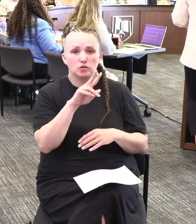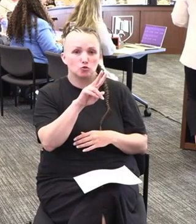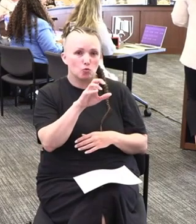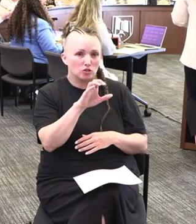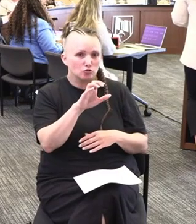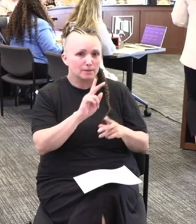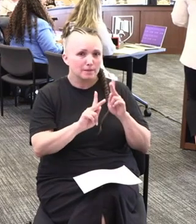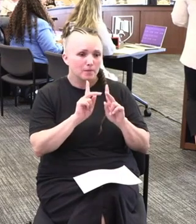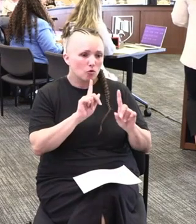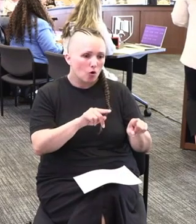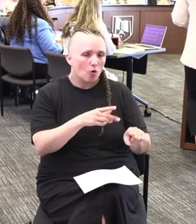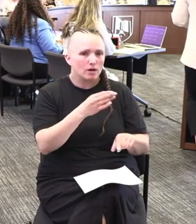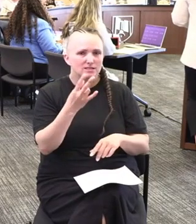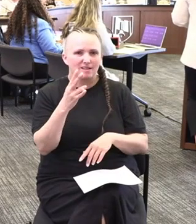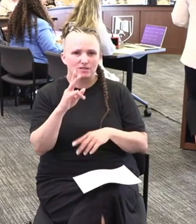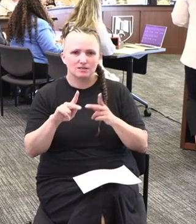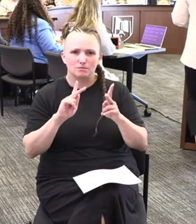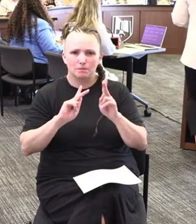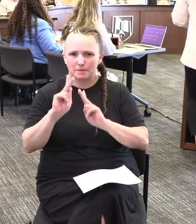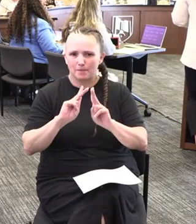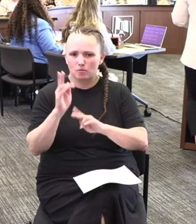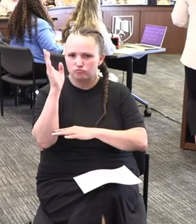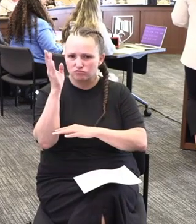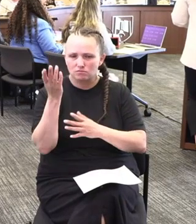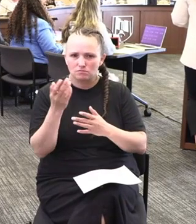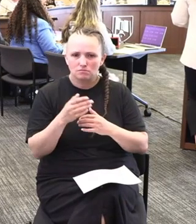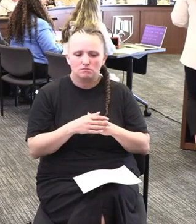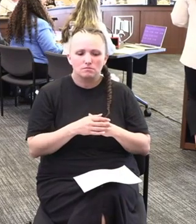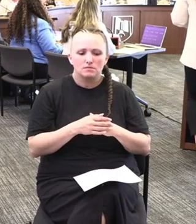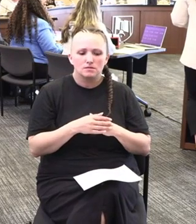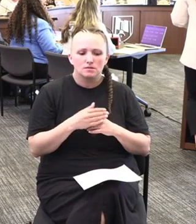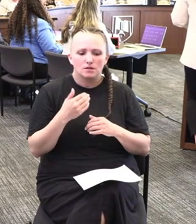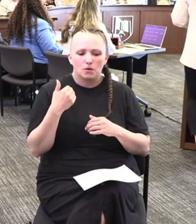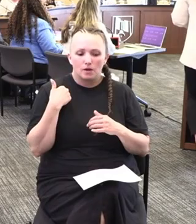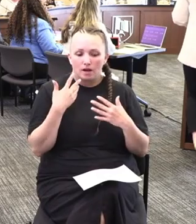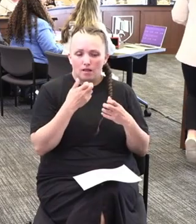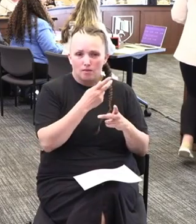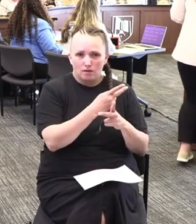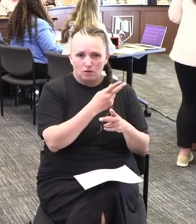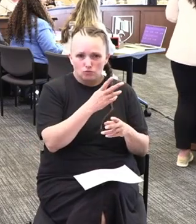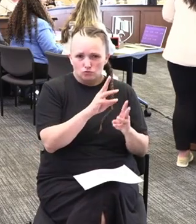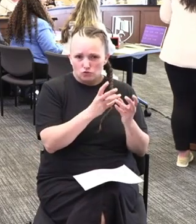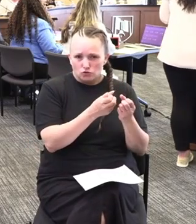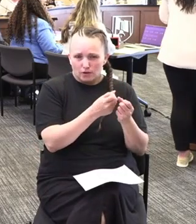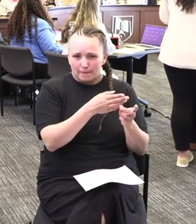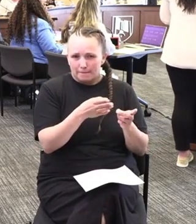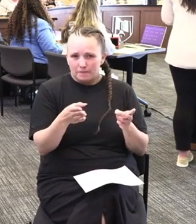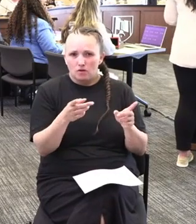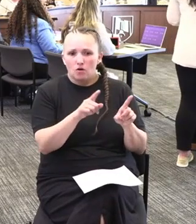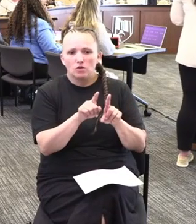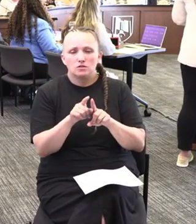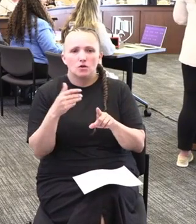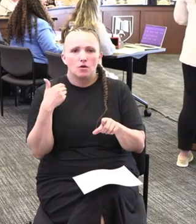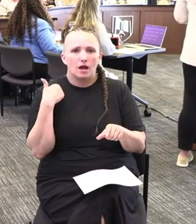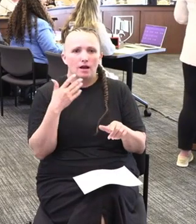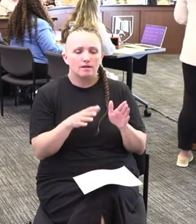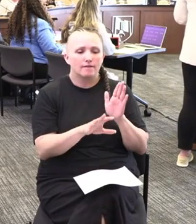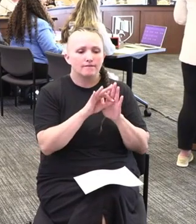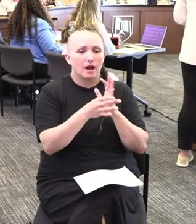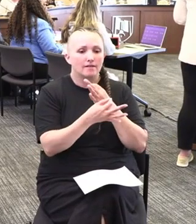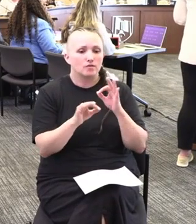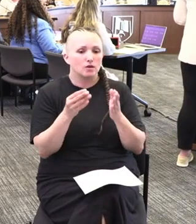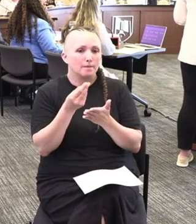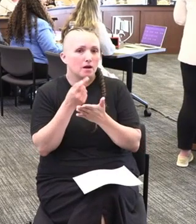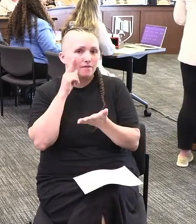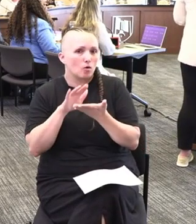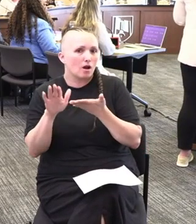vendors. We have a Jobs in the Healthcare workshop where we had around 20 attendees and 9 vendors. And we also have a Finding Free Money for College workshop